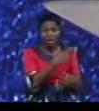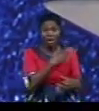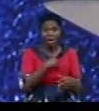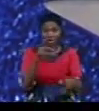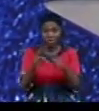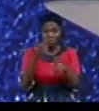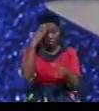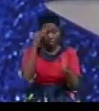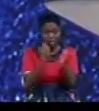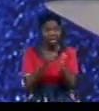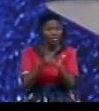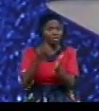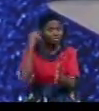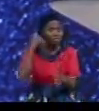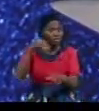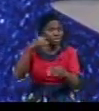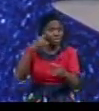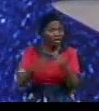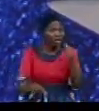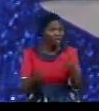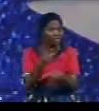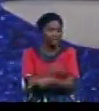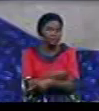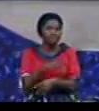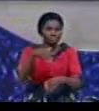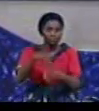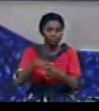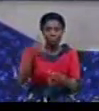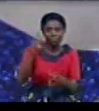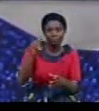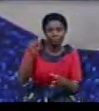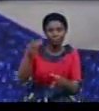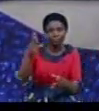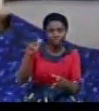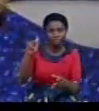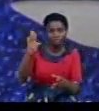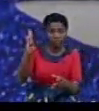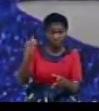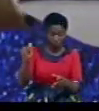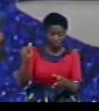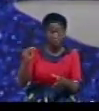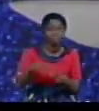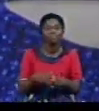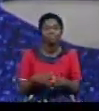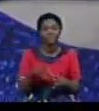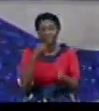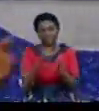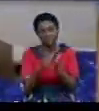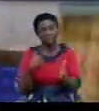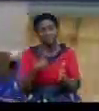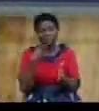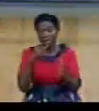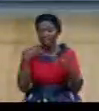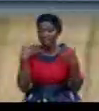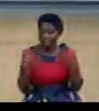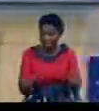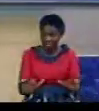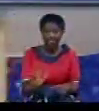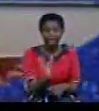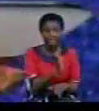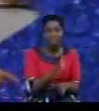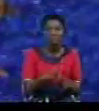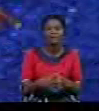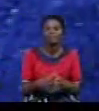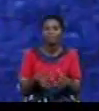of the crusade in taraba jalingo and so you know we said bye-bye and all that that